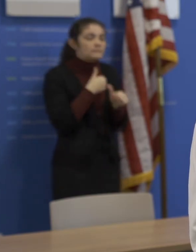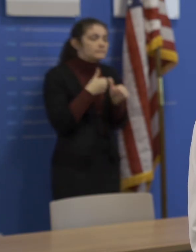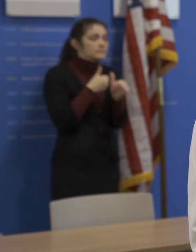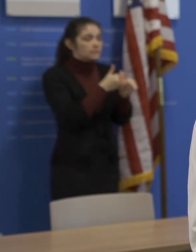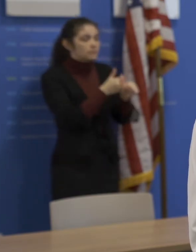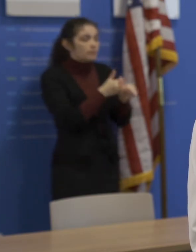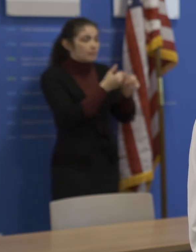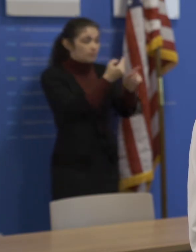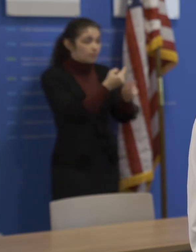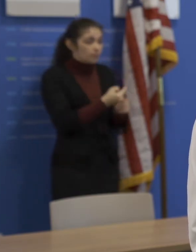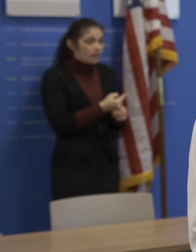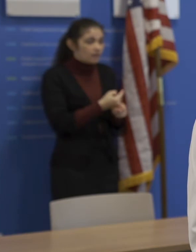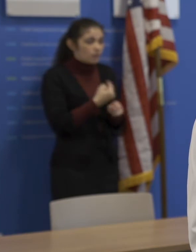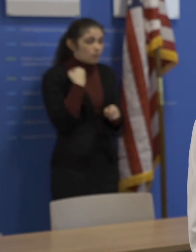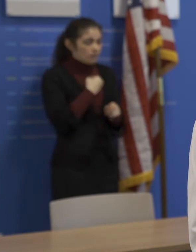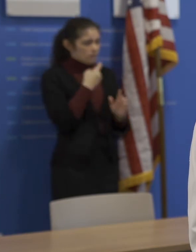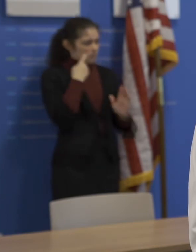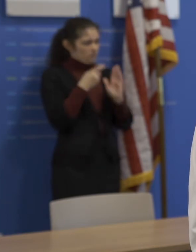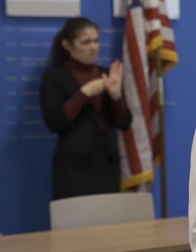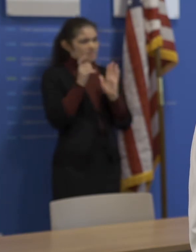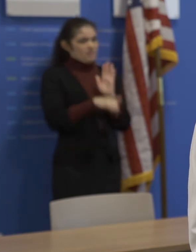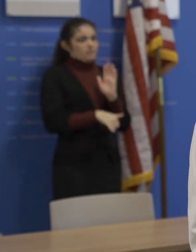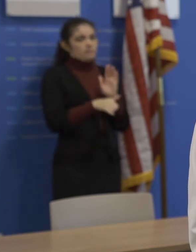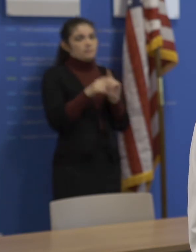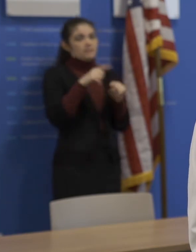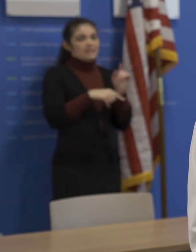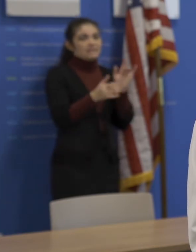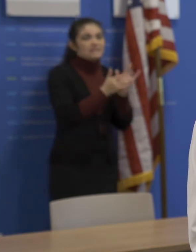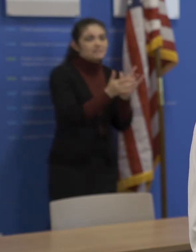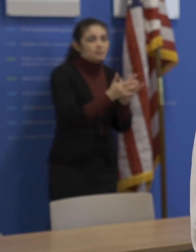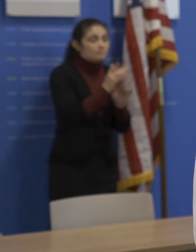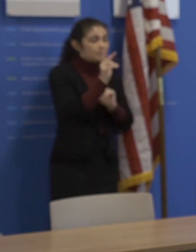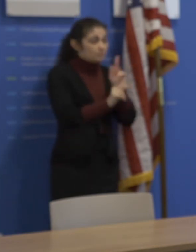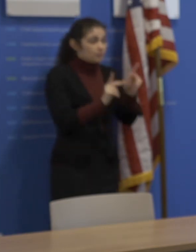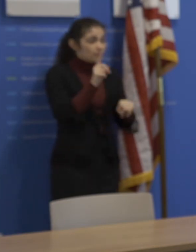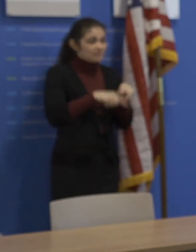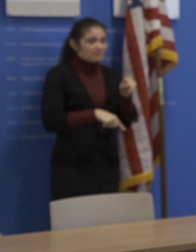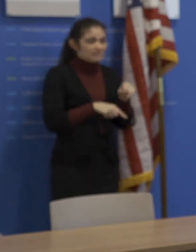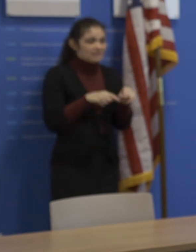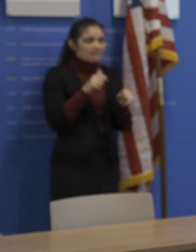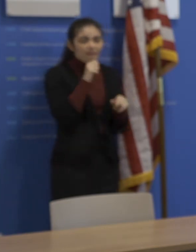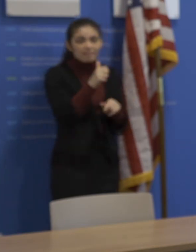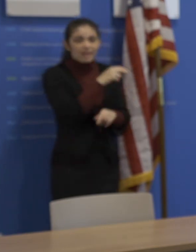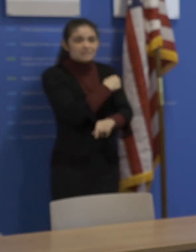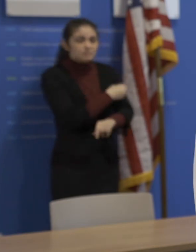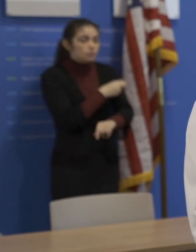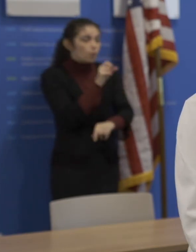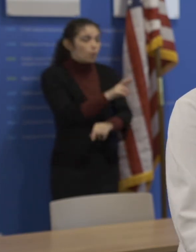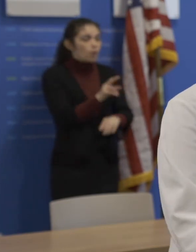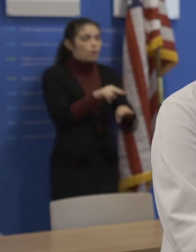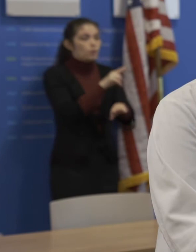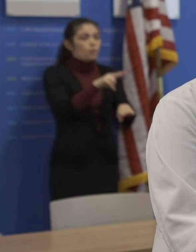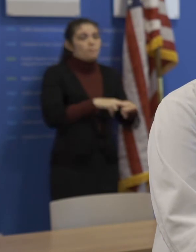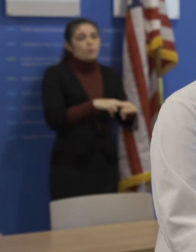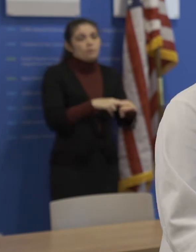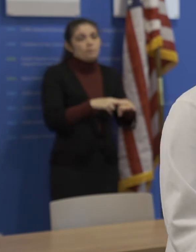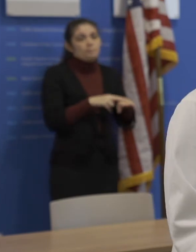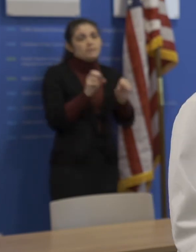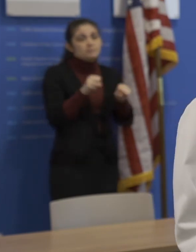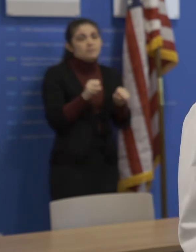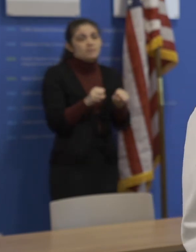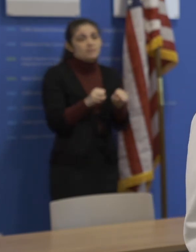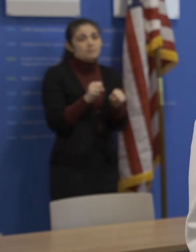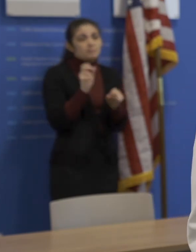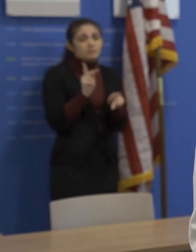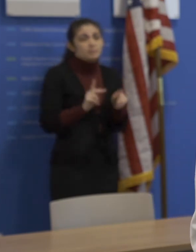following up on cases that we are notified about that we cannot reach, patients that we are not in the hospital, that we can't reach by our usual routes. Our